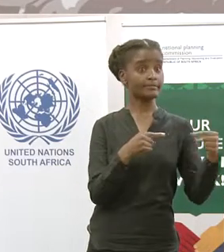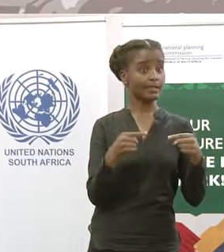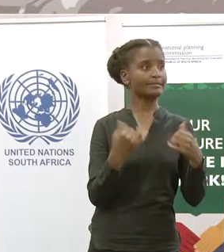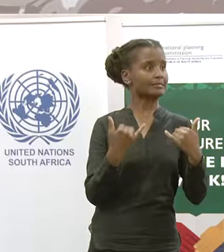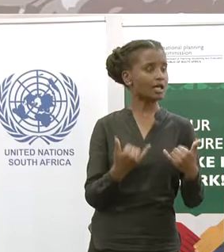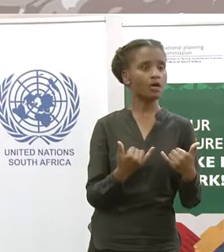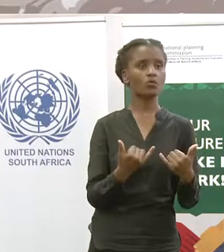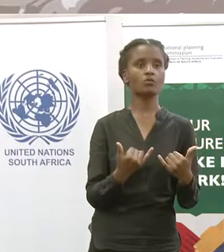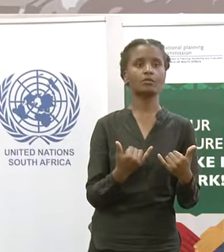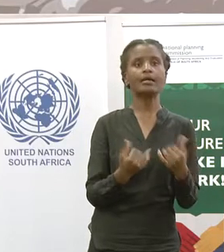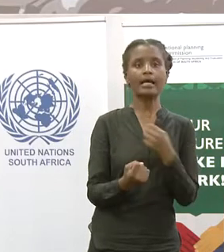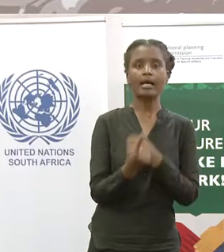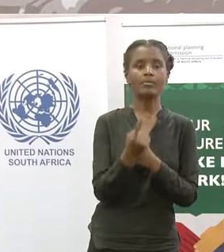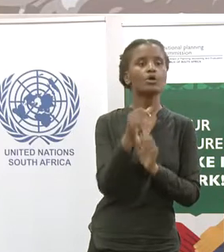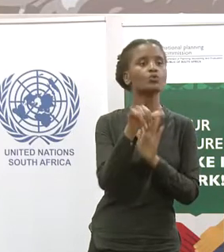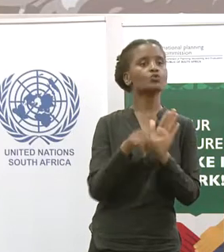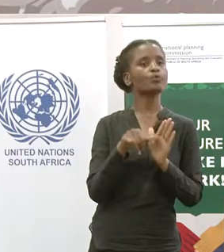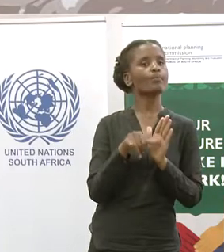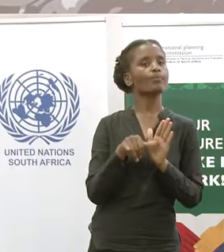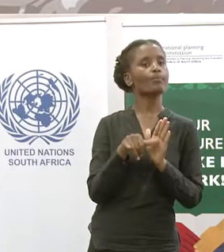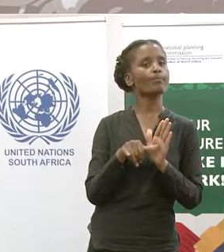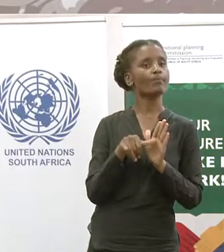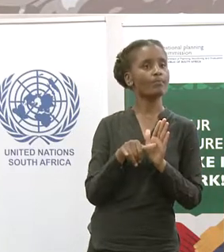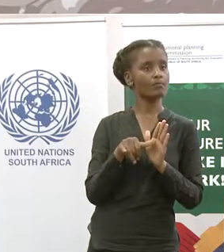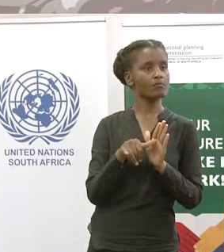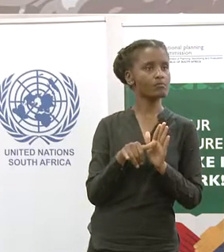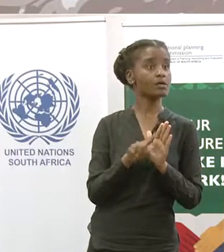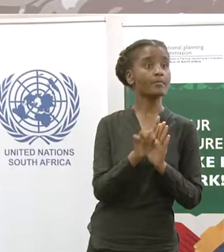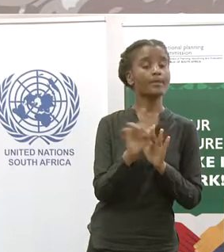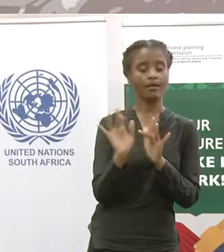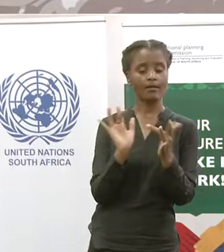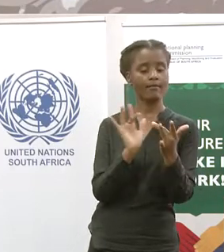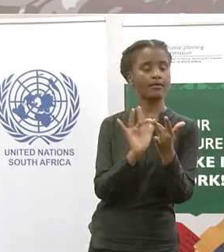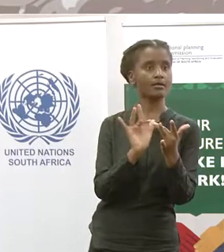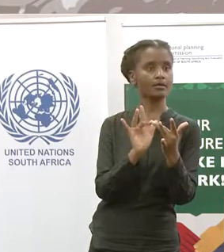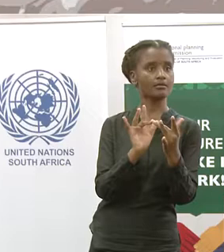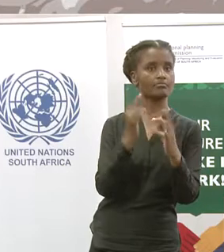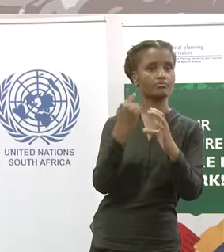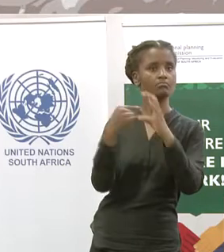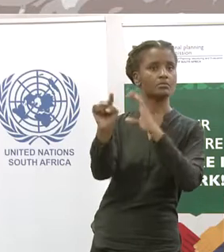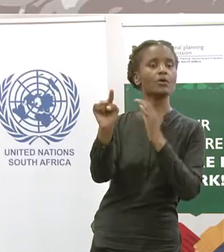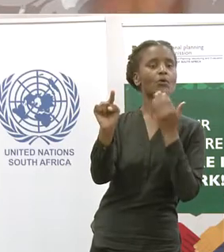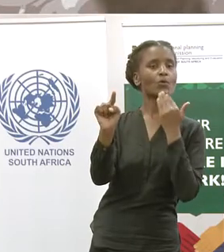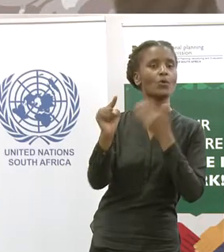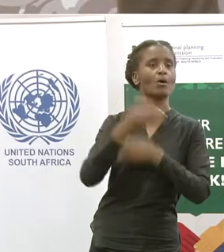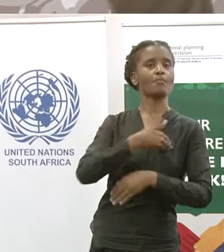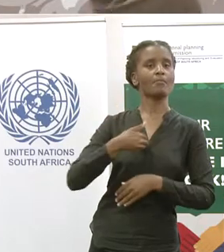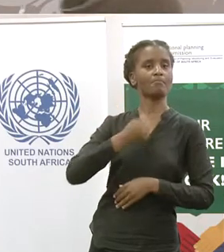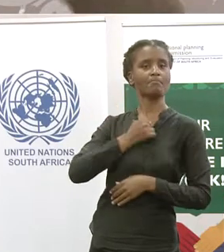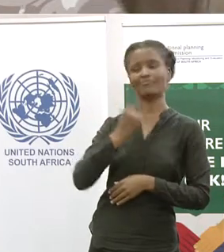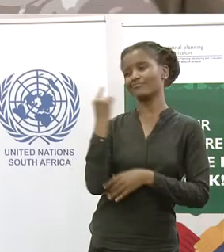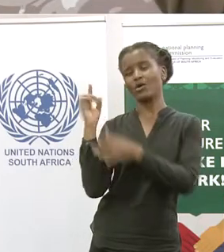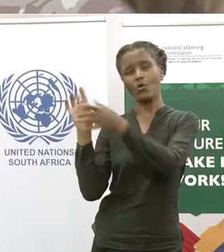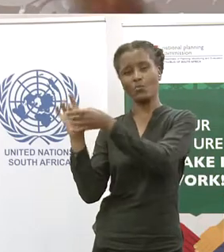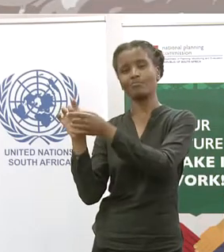YouTube. I've already sent the link to my mom back home. Hi, mom. Where's